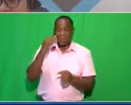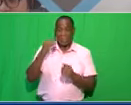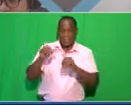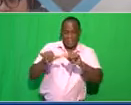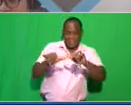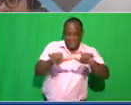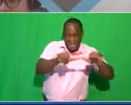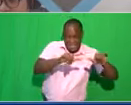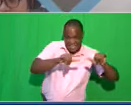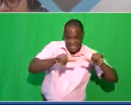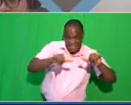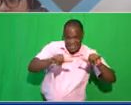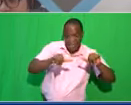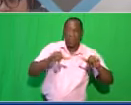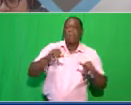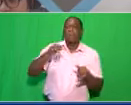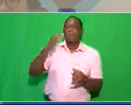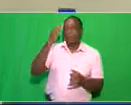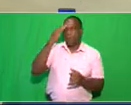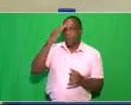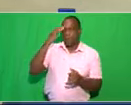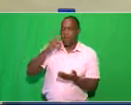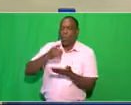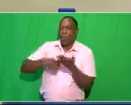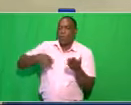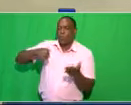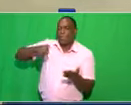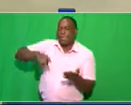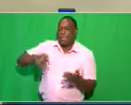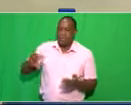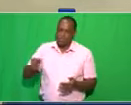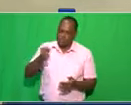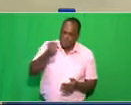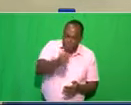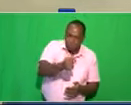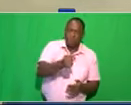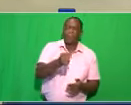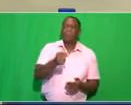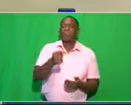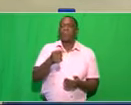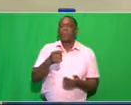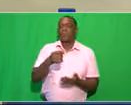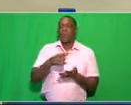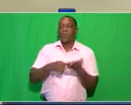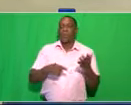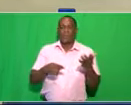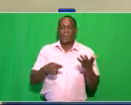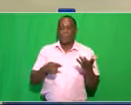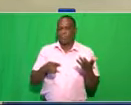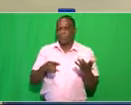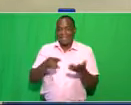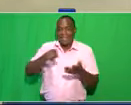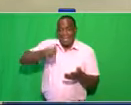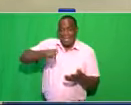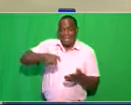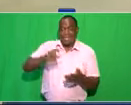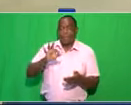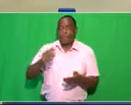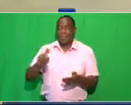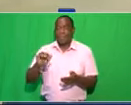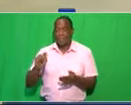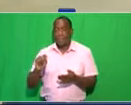of putting what you need to put in place. And it's also a multi-system approach. It involves other aspects